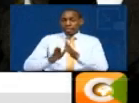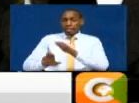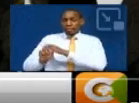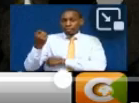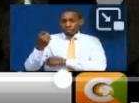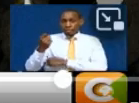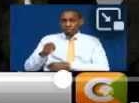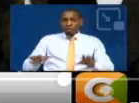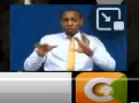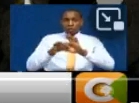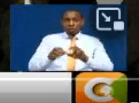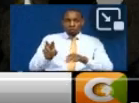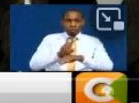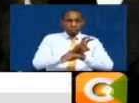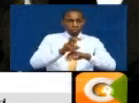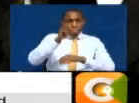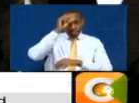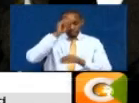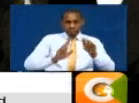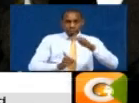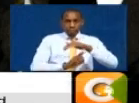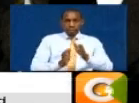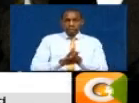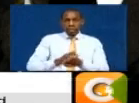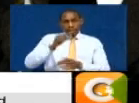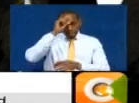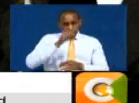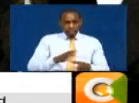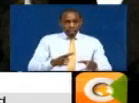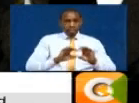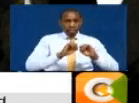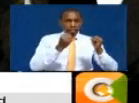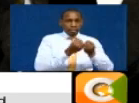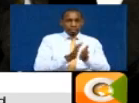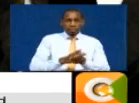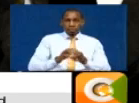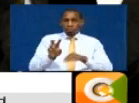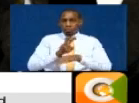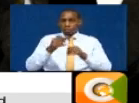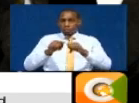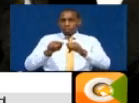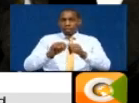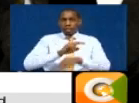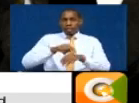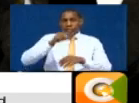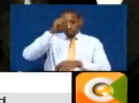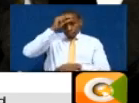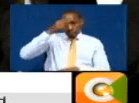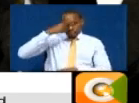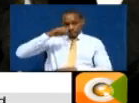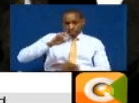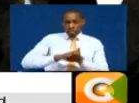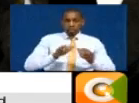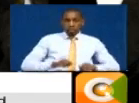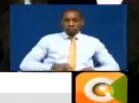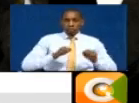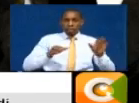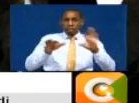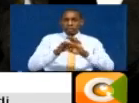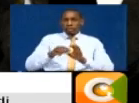president in coordination and supervision of government ministries and state departments, overseeing implementation of national government policies, chairing